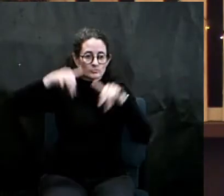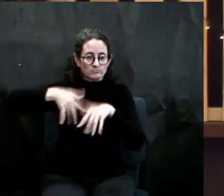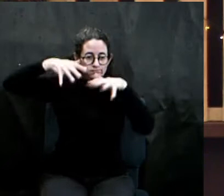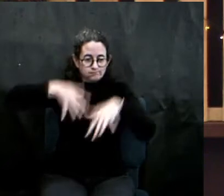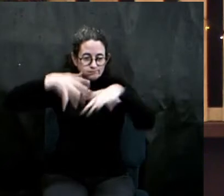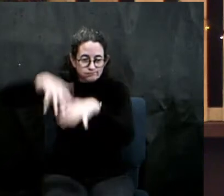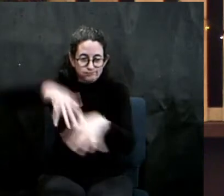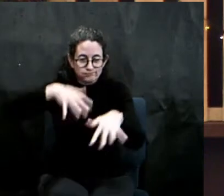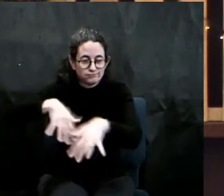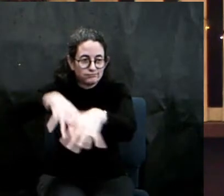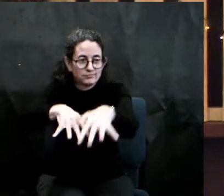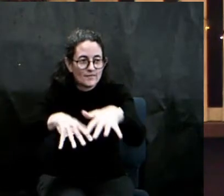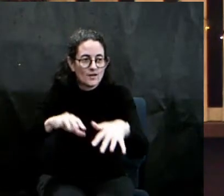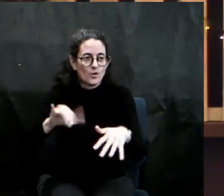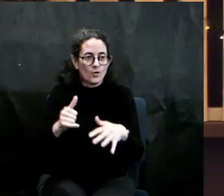plant growing through